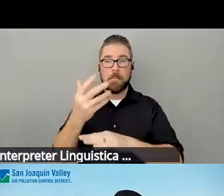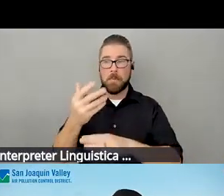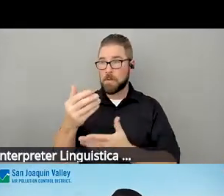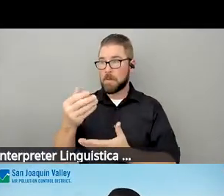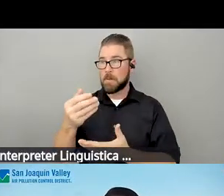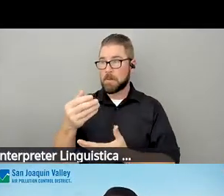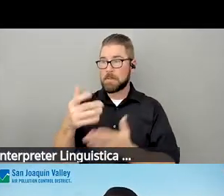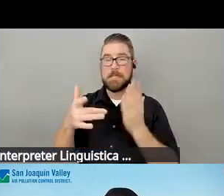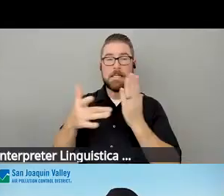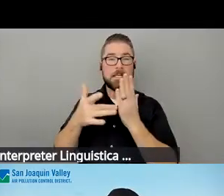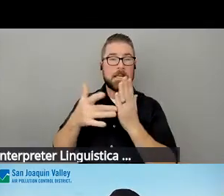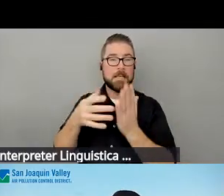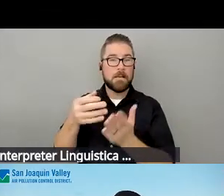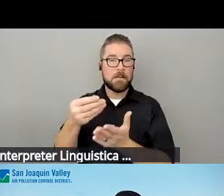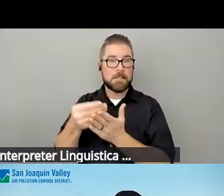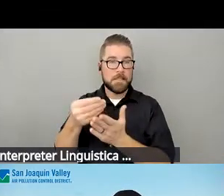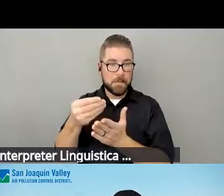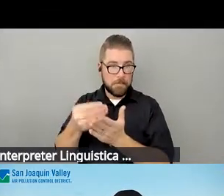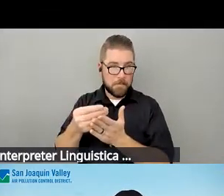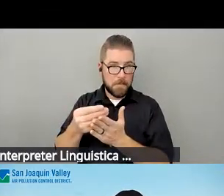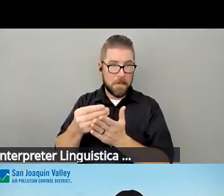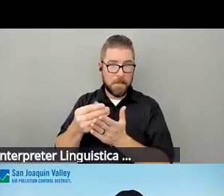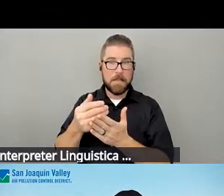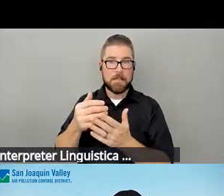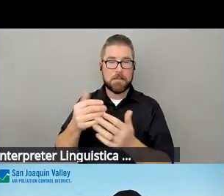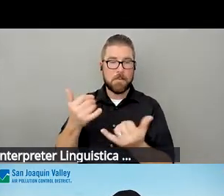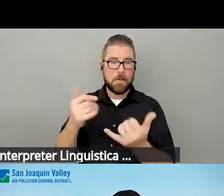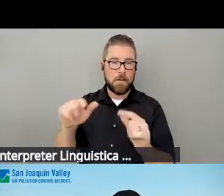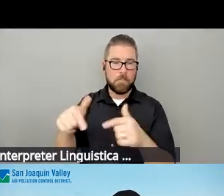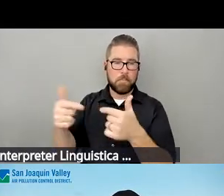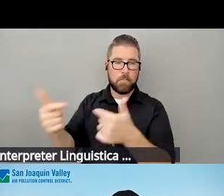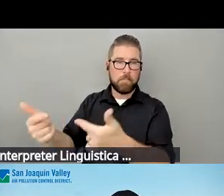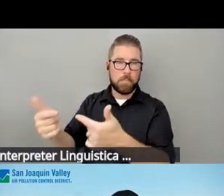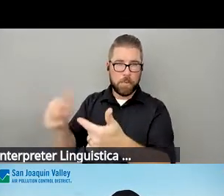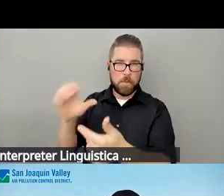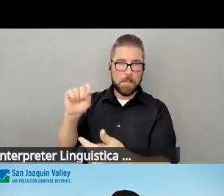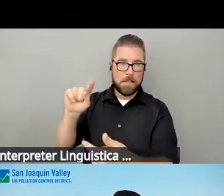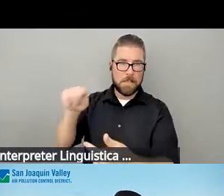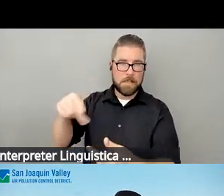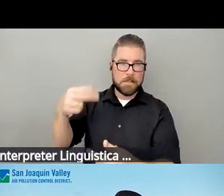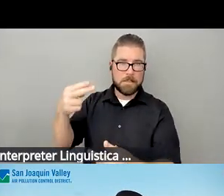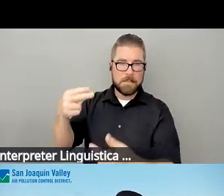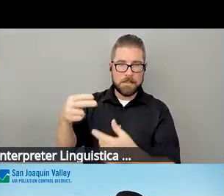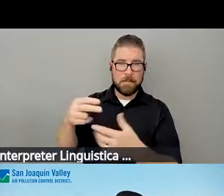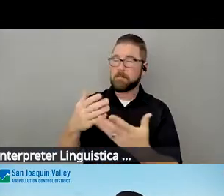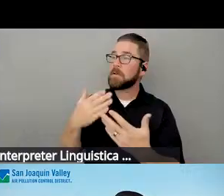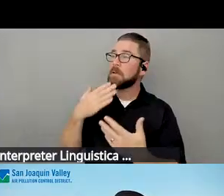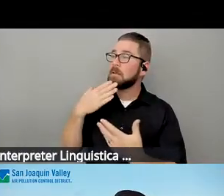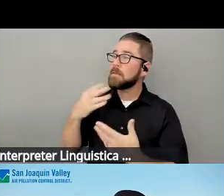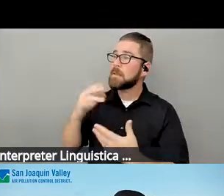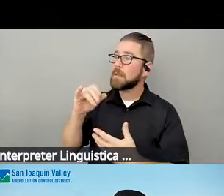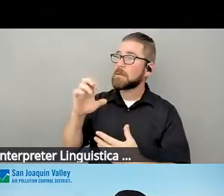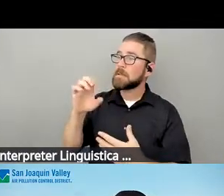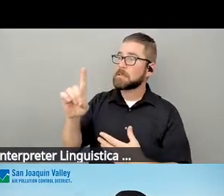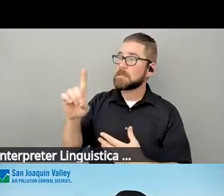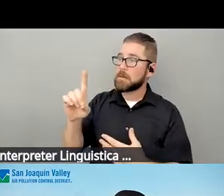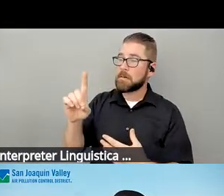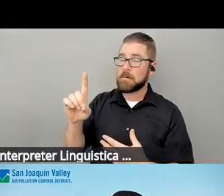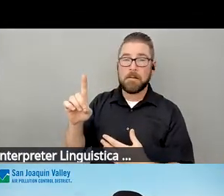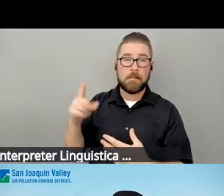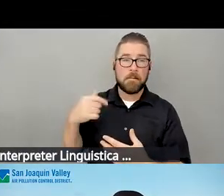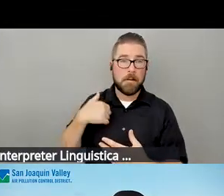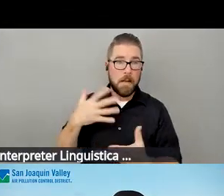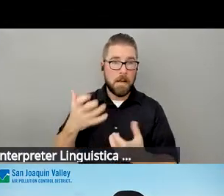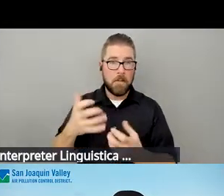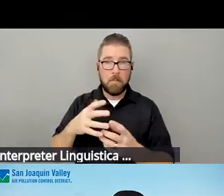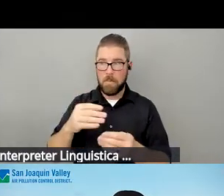some context before they give their update. Thank you, Jared. I wanted to just provide a little bit of context